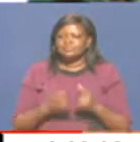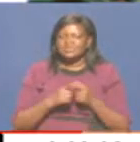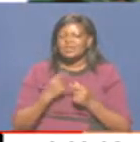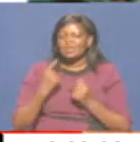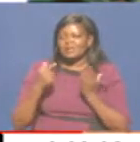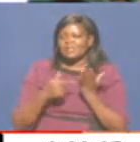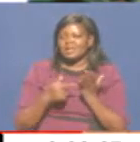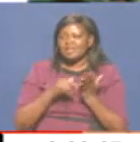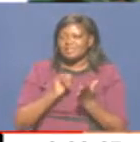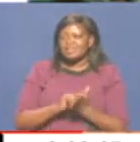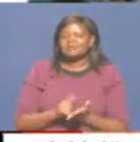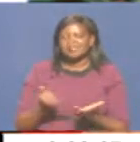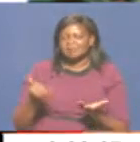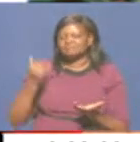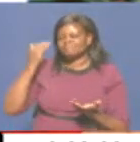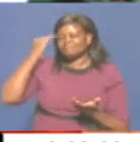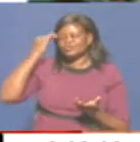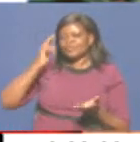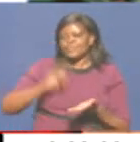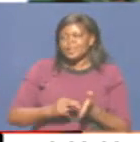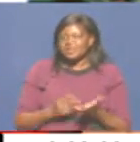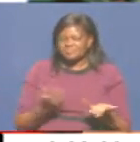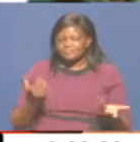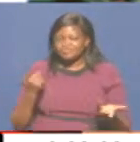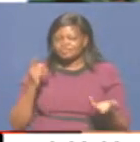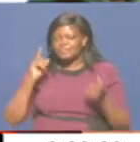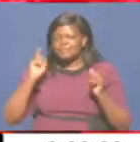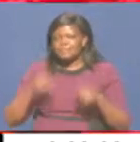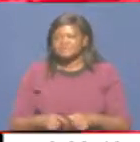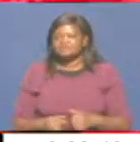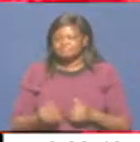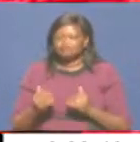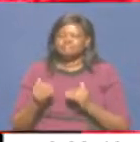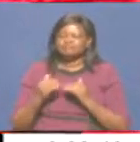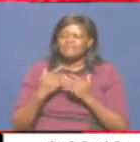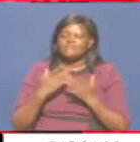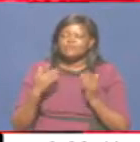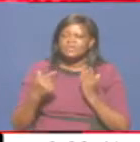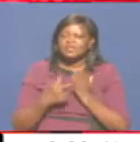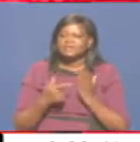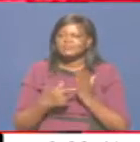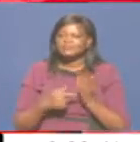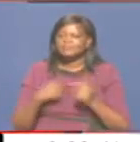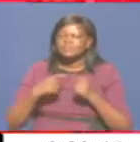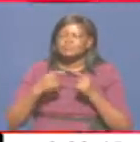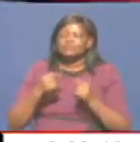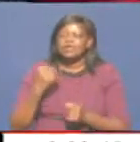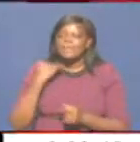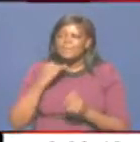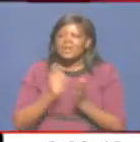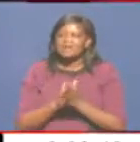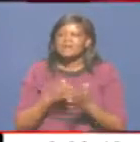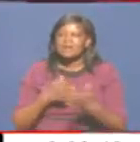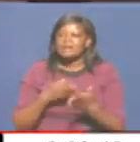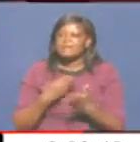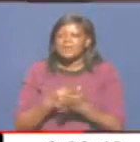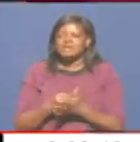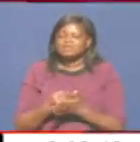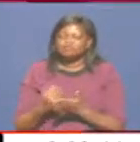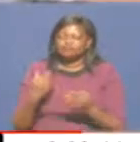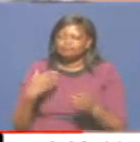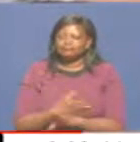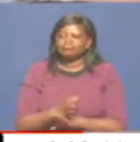can detect that. So as FRC, we definitely have to leverage on technology to do. If the Proceeds of Crime and Anti-Money Laundering Amendment